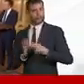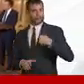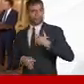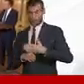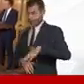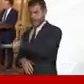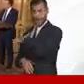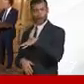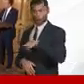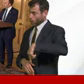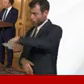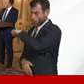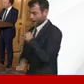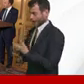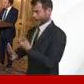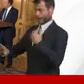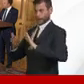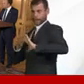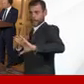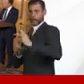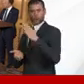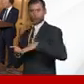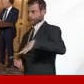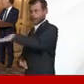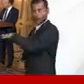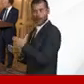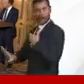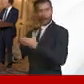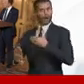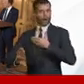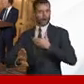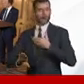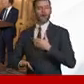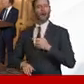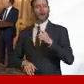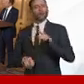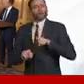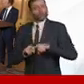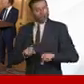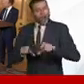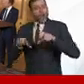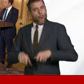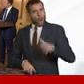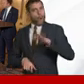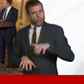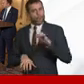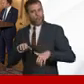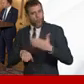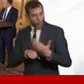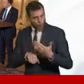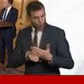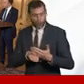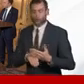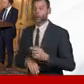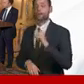and where possible people should work from home and employers have a duty